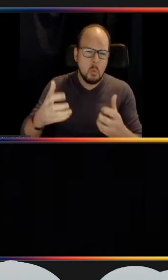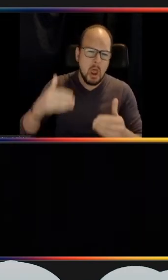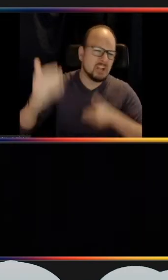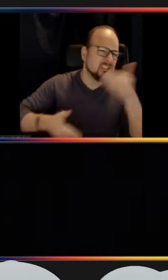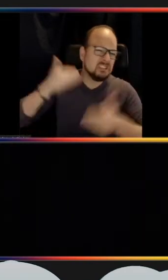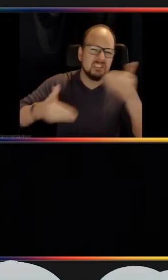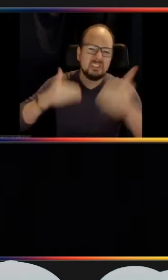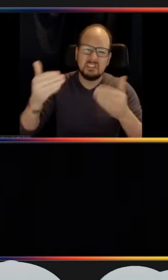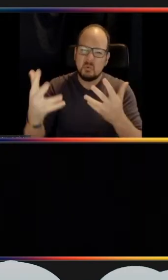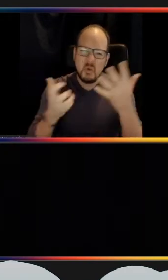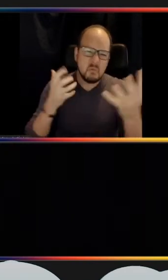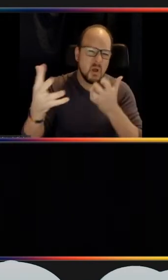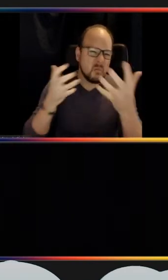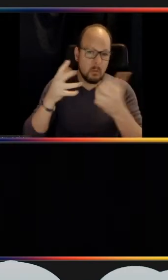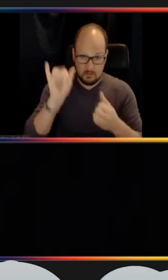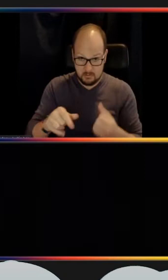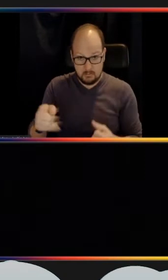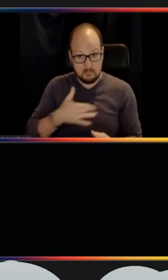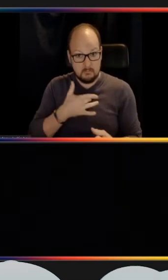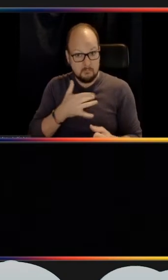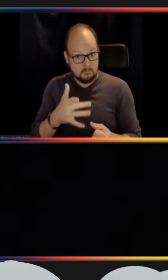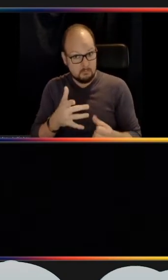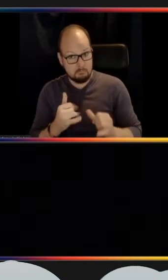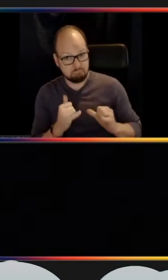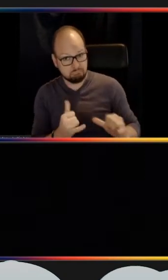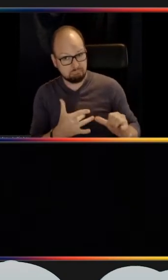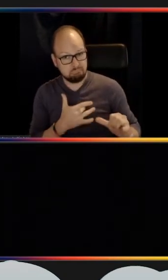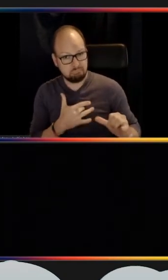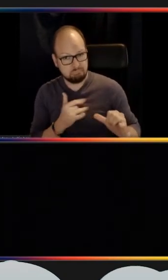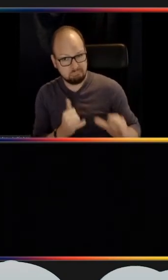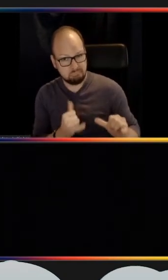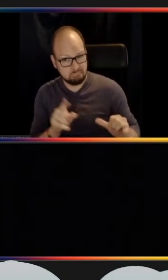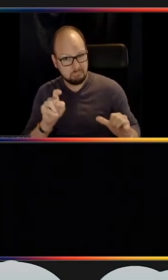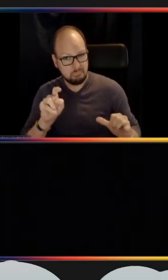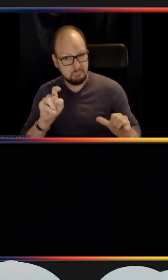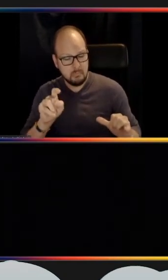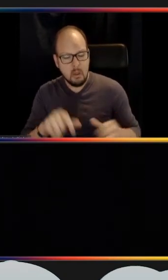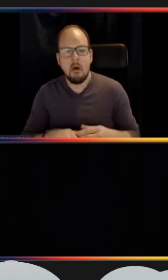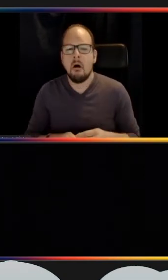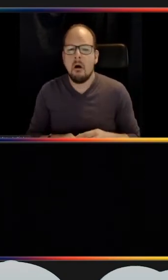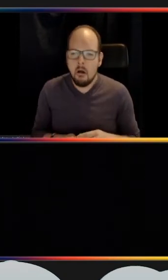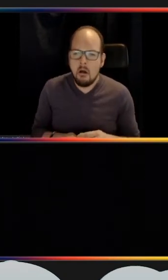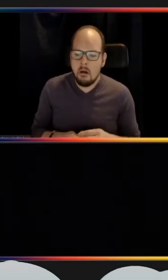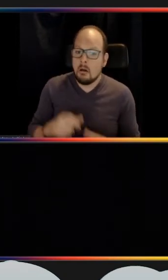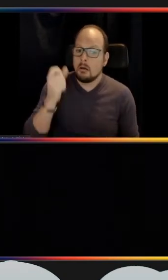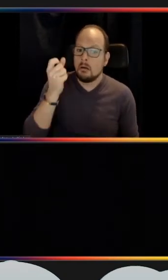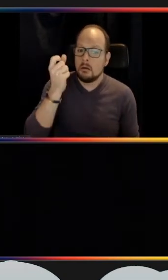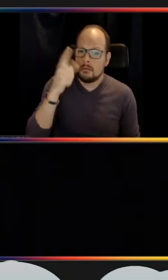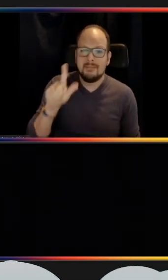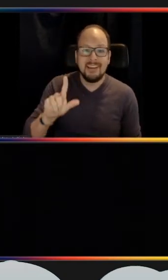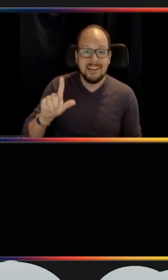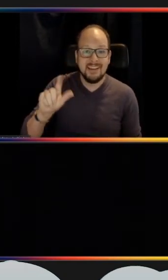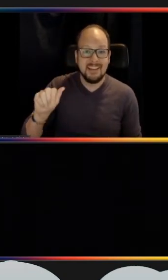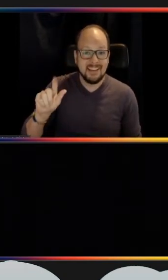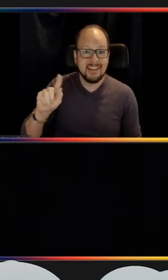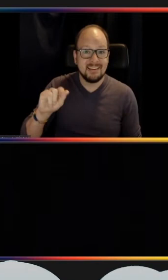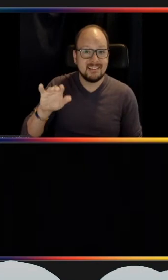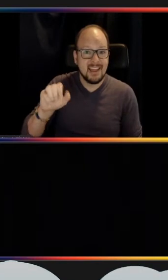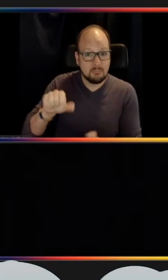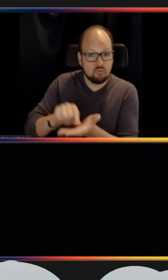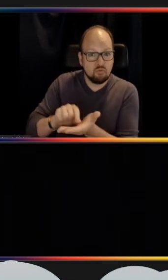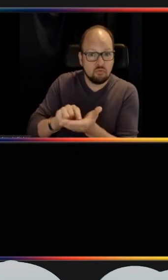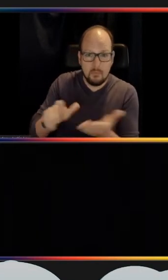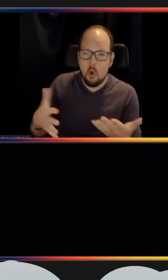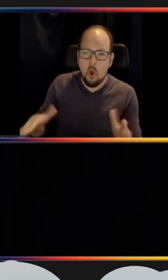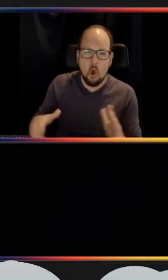is like that? And do you relate to her? Well, the LA Times, I believe, did an article about this, about how we're seeing a trend on